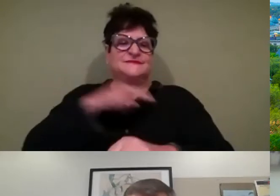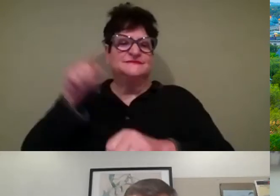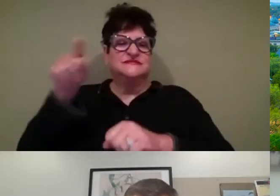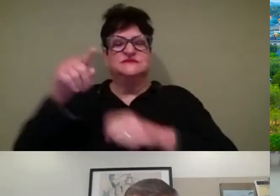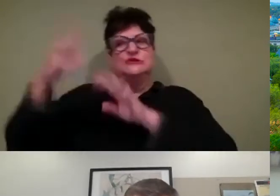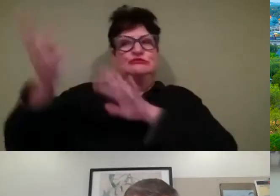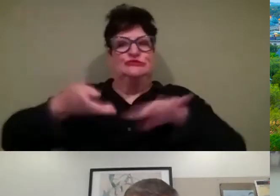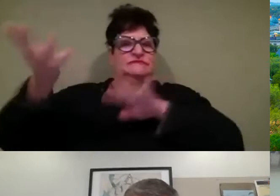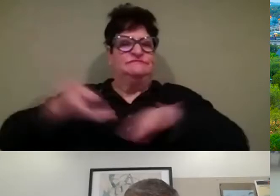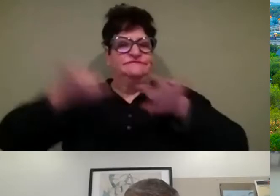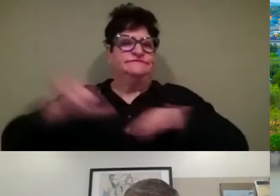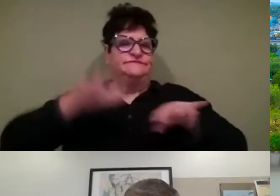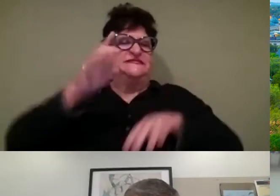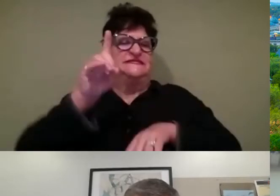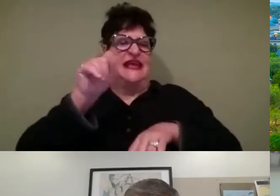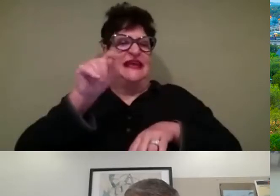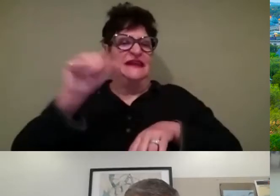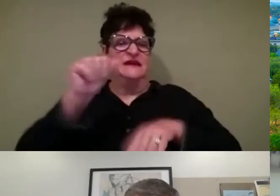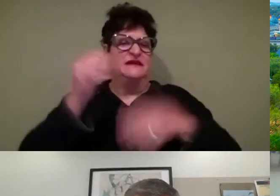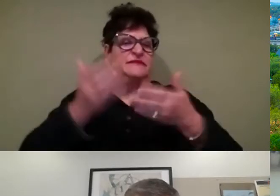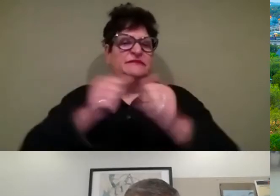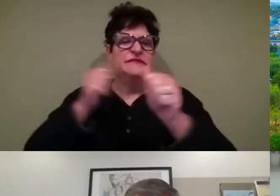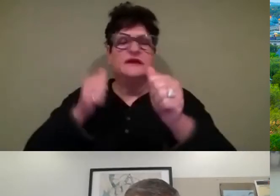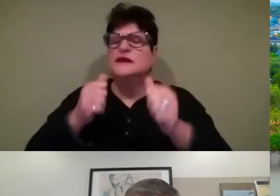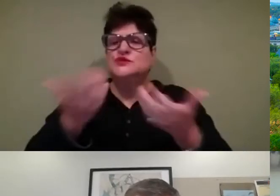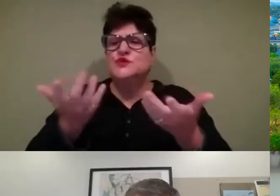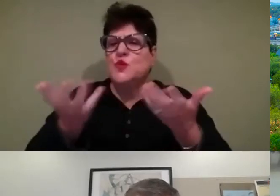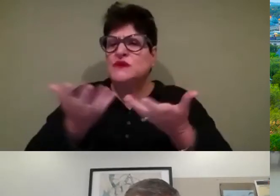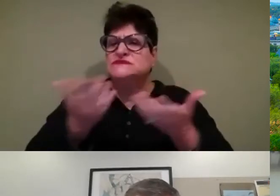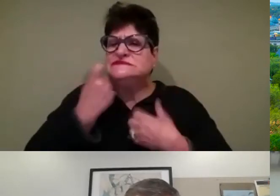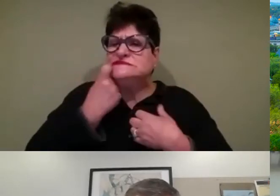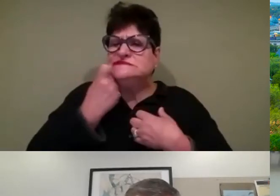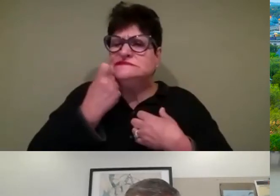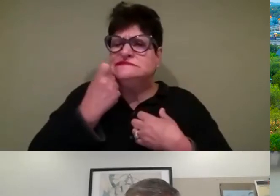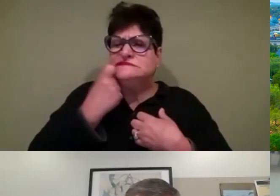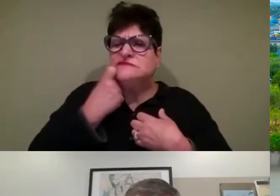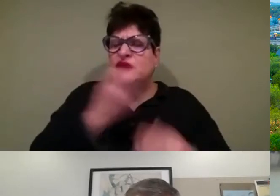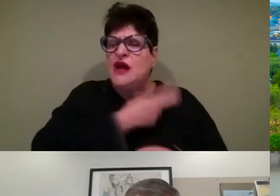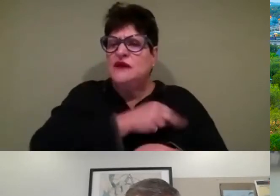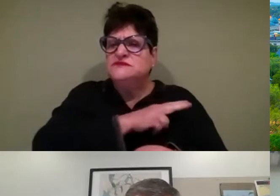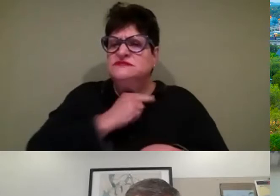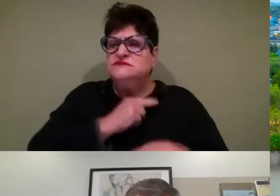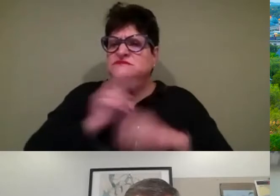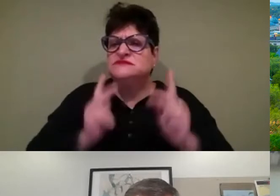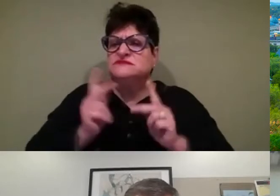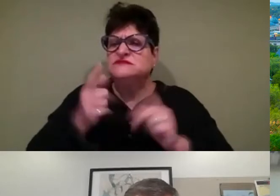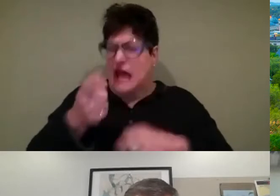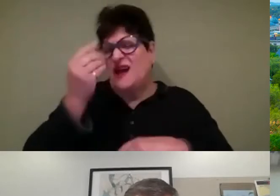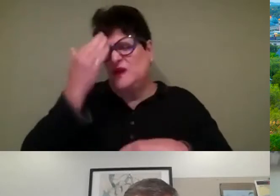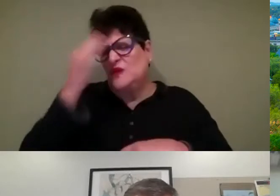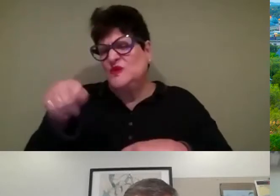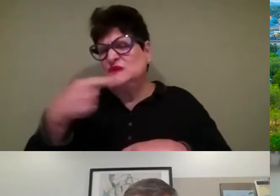rate. So what's the latest on hospitalizations? I'm sorry if you already said that, but how have the hospitalization numbers changed